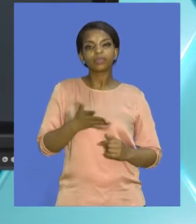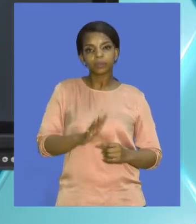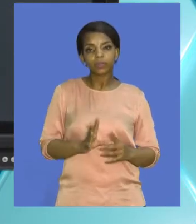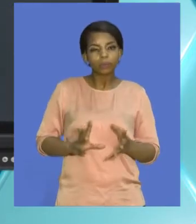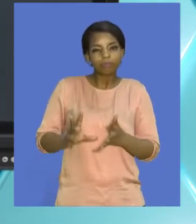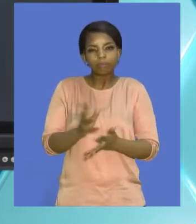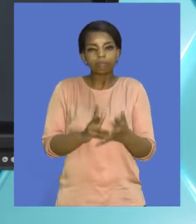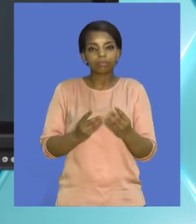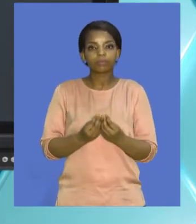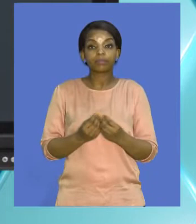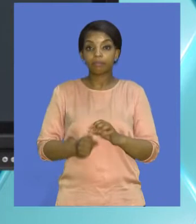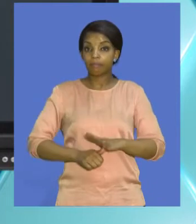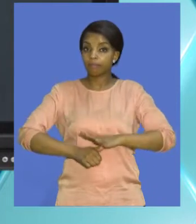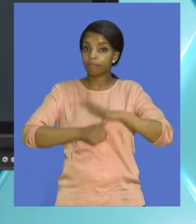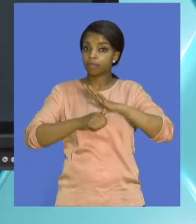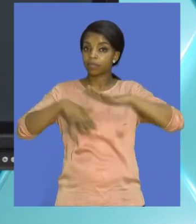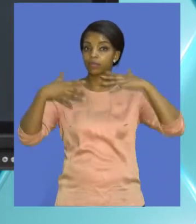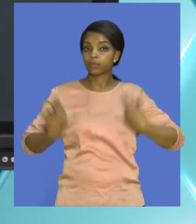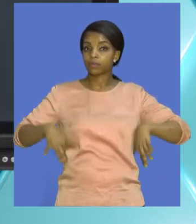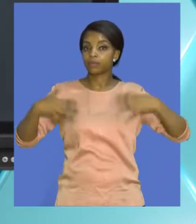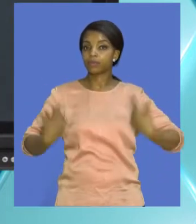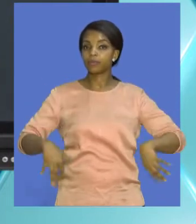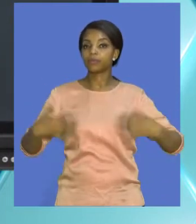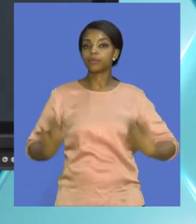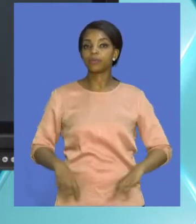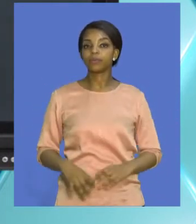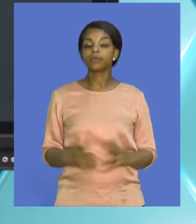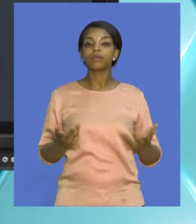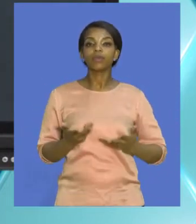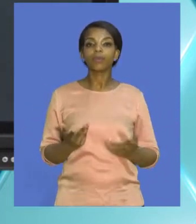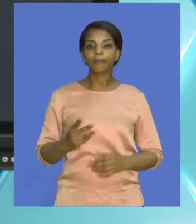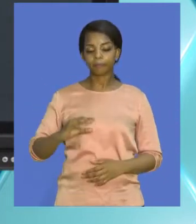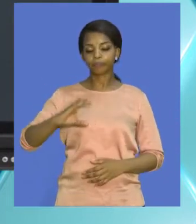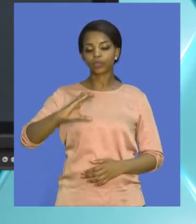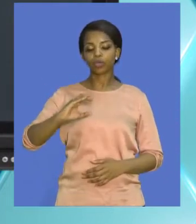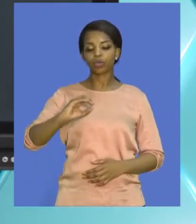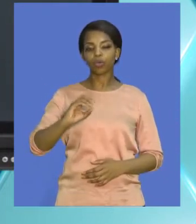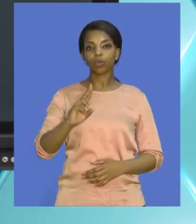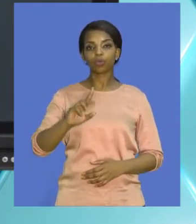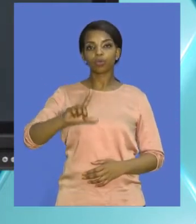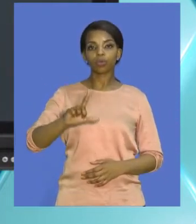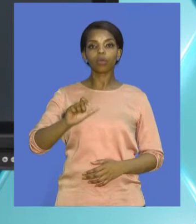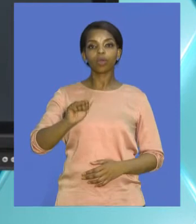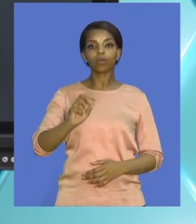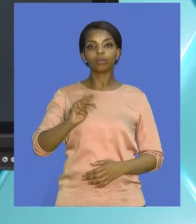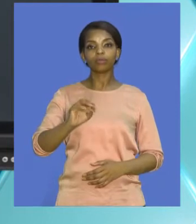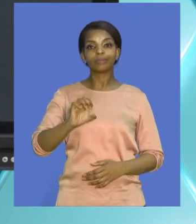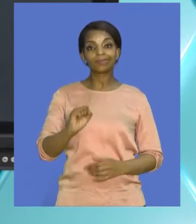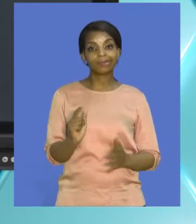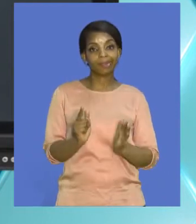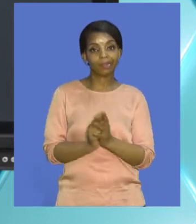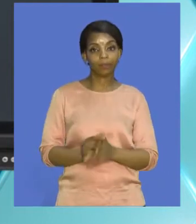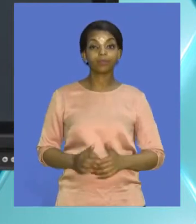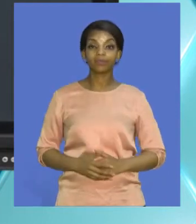the difference between the Coulombs law and the law of universal gravitation. There are